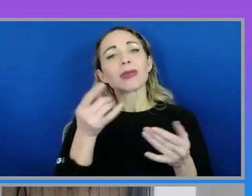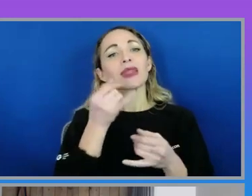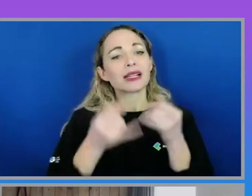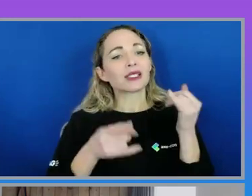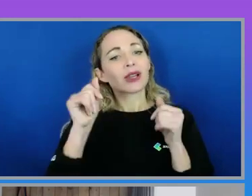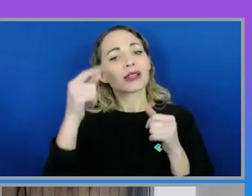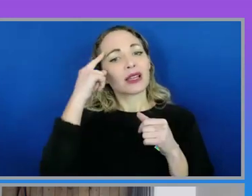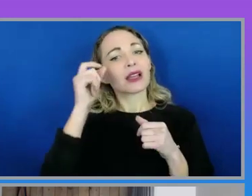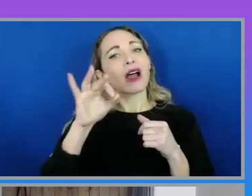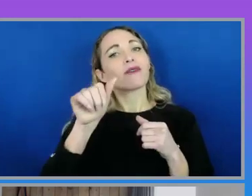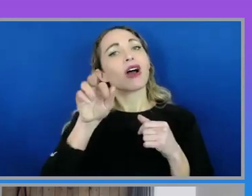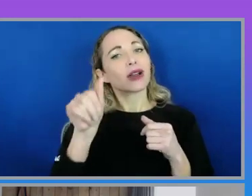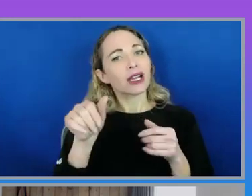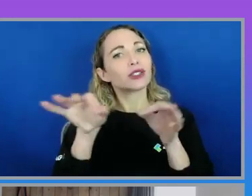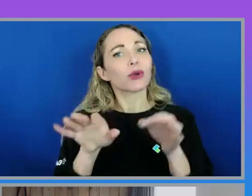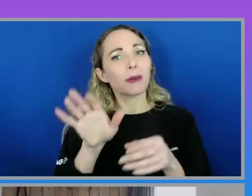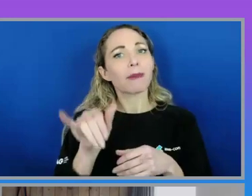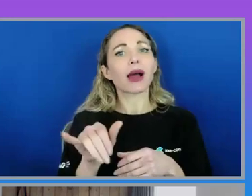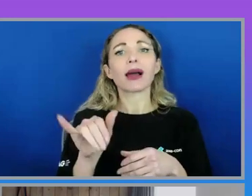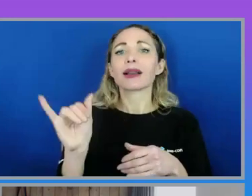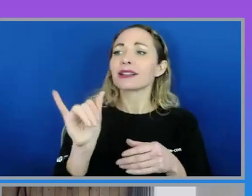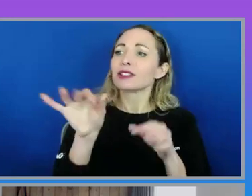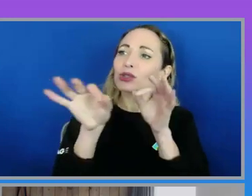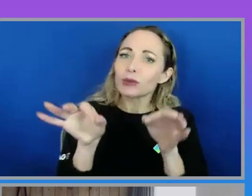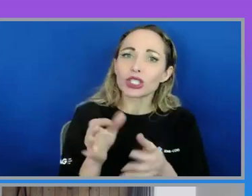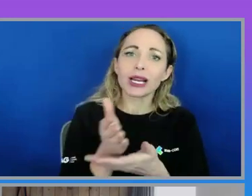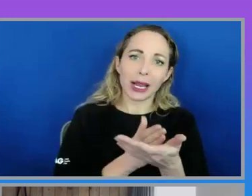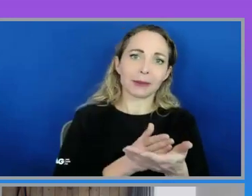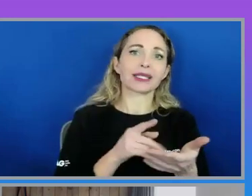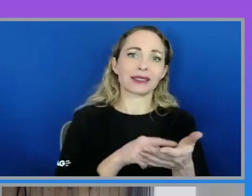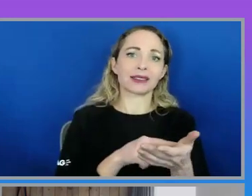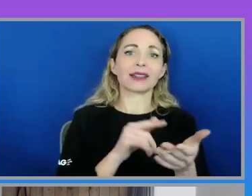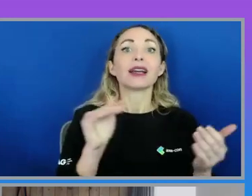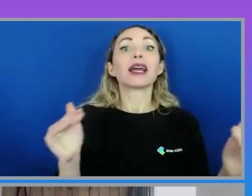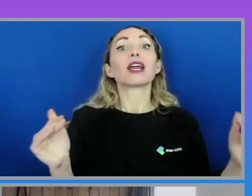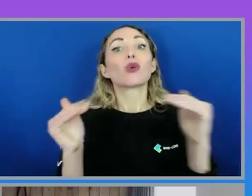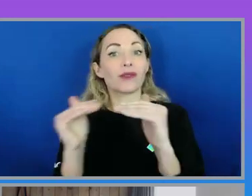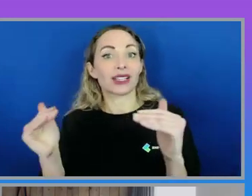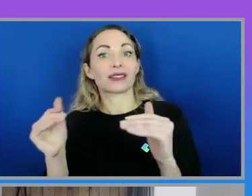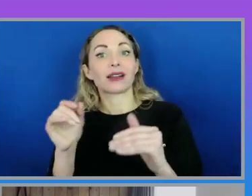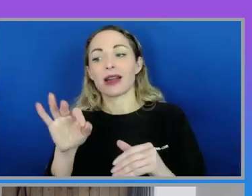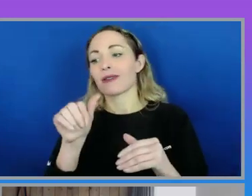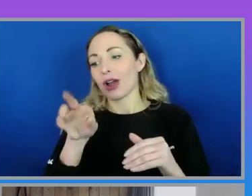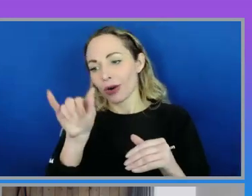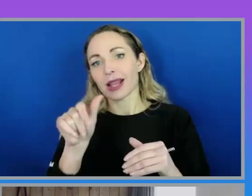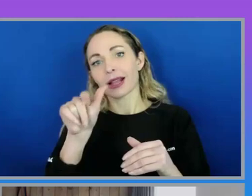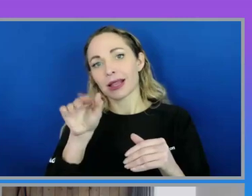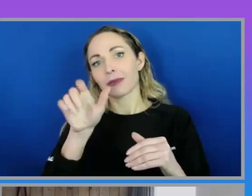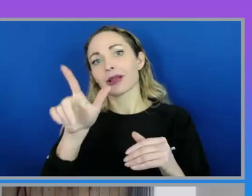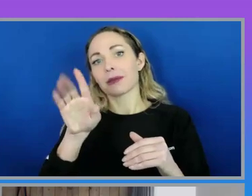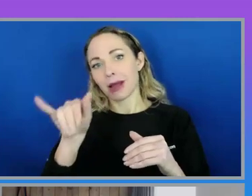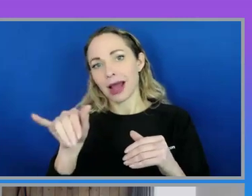of ARIA described by as a description element equivalent of ARIA labeled by, and